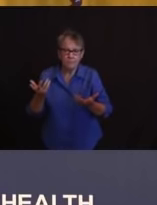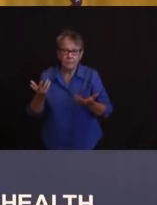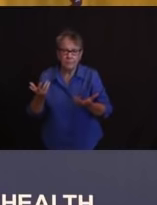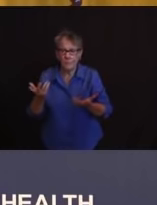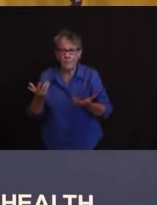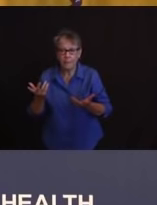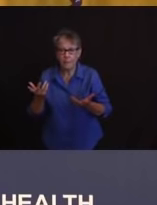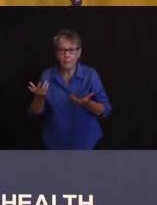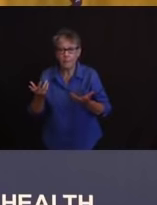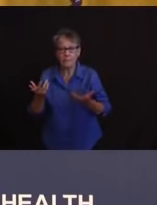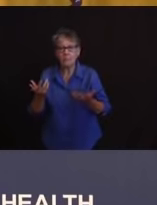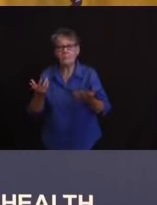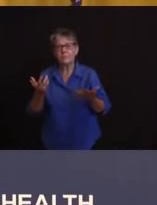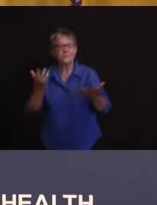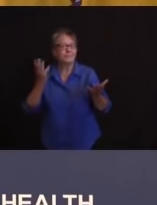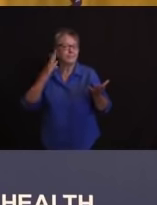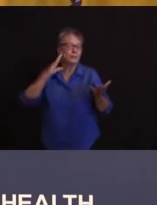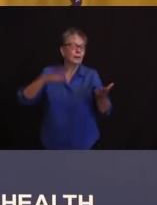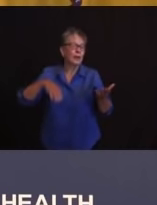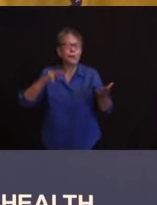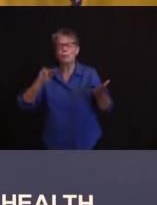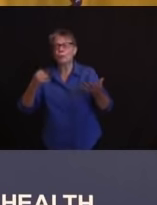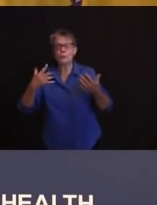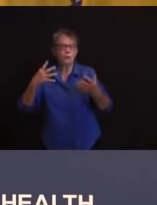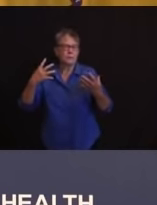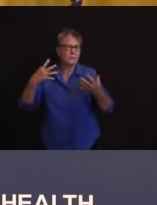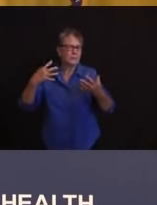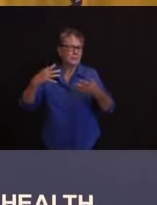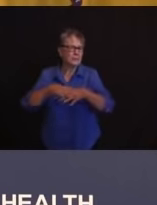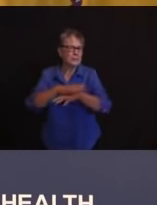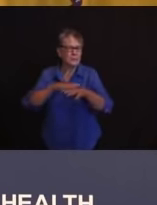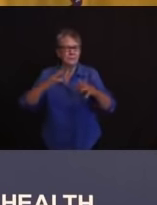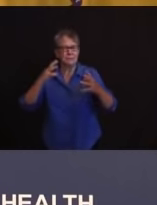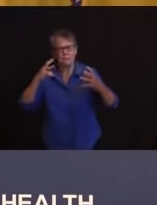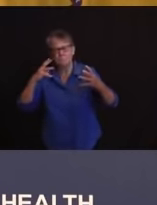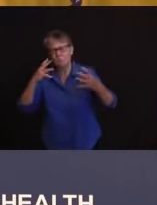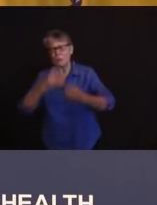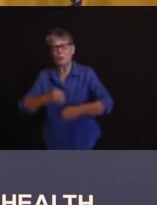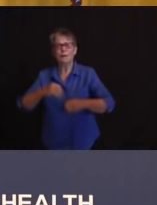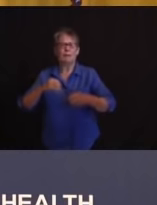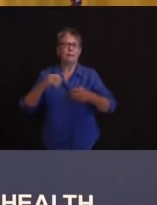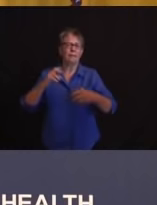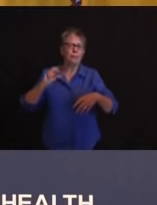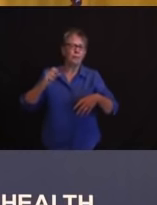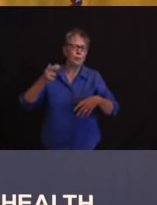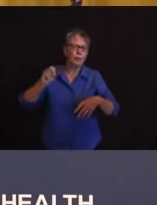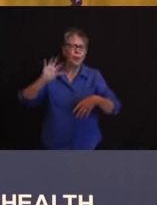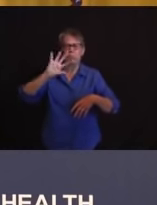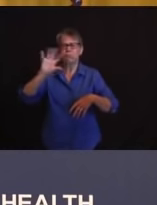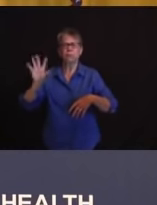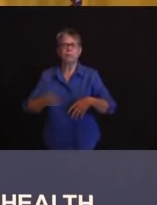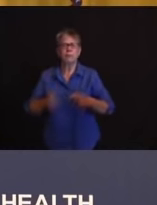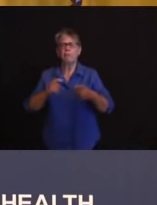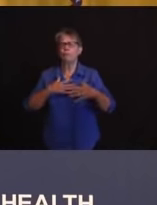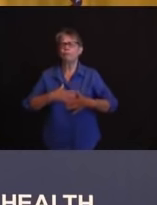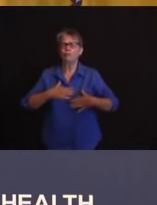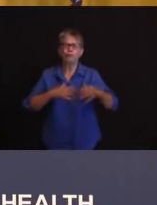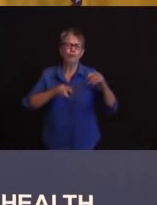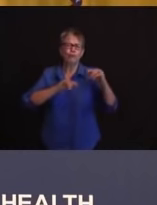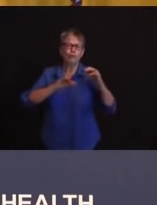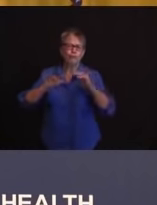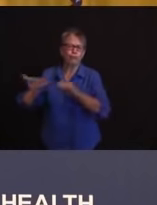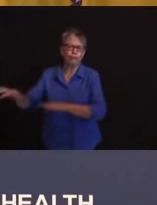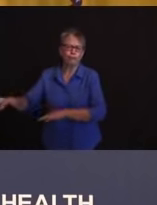summer vacation locations. And so on our list of general guidelines